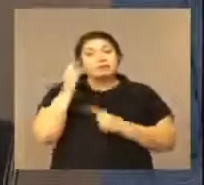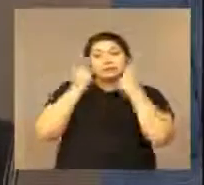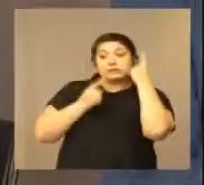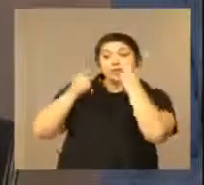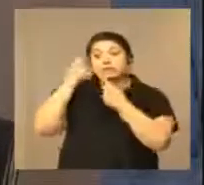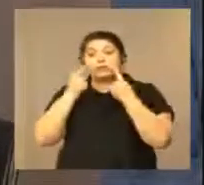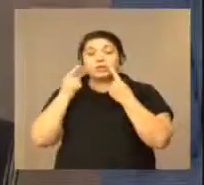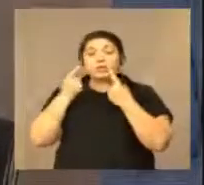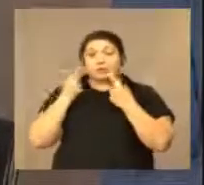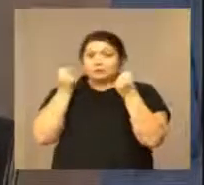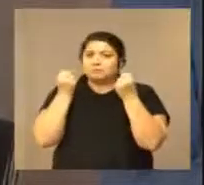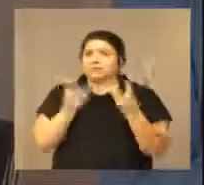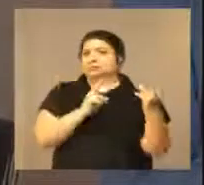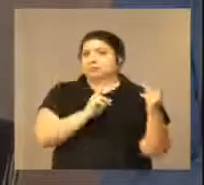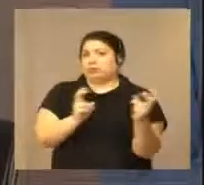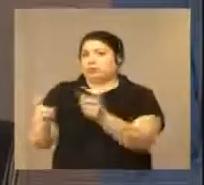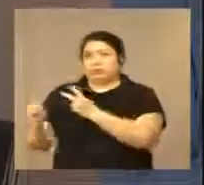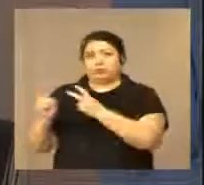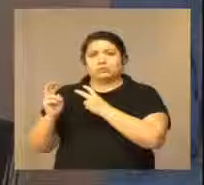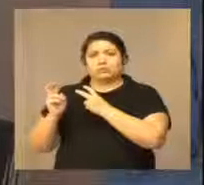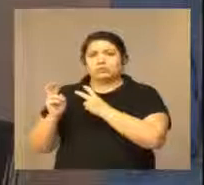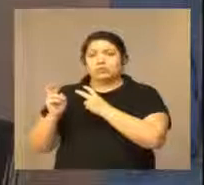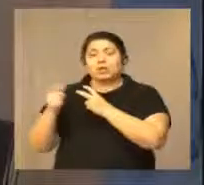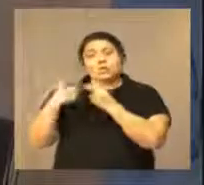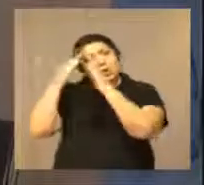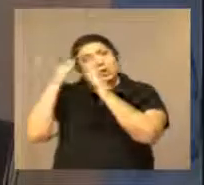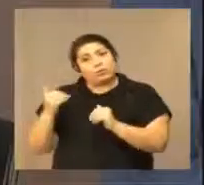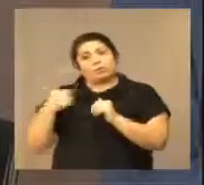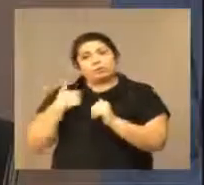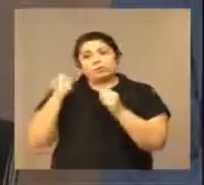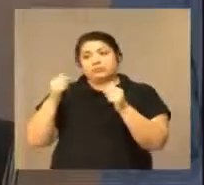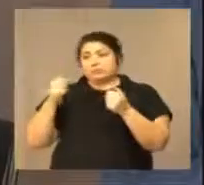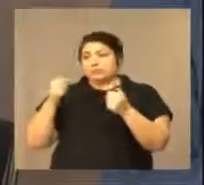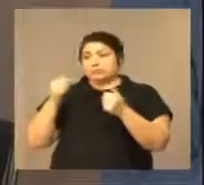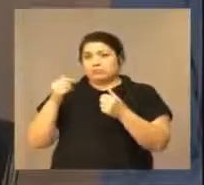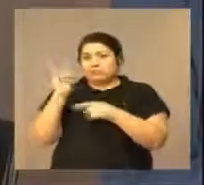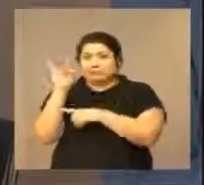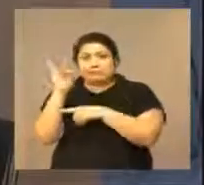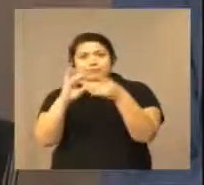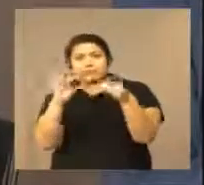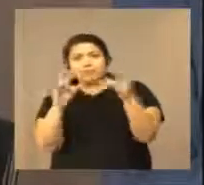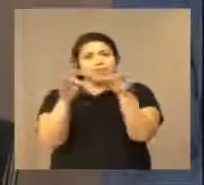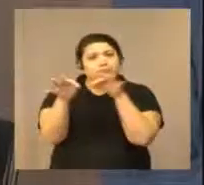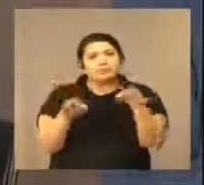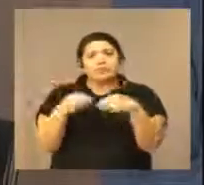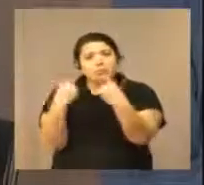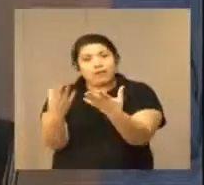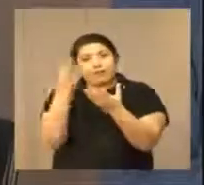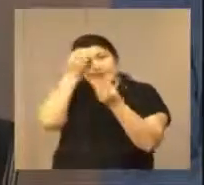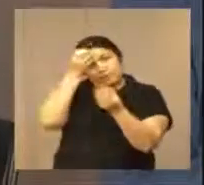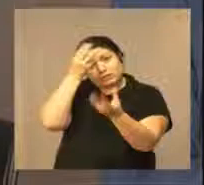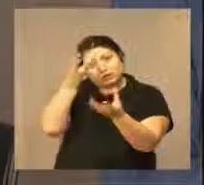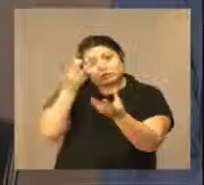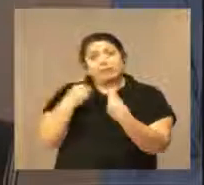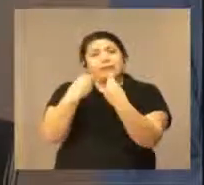process unfolds, but I hope that I have been able to, in this brief moment, provide you with information to